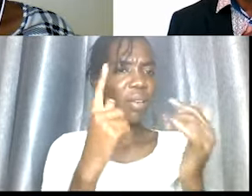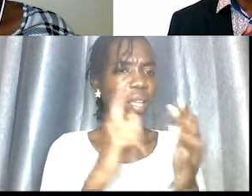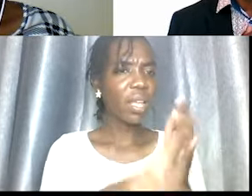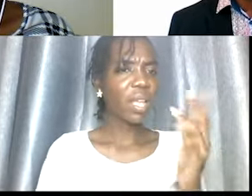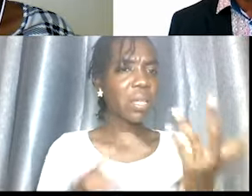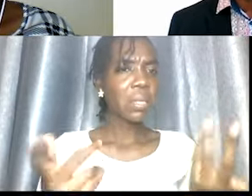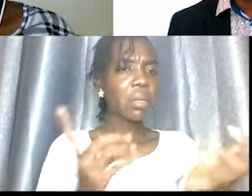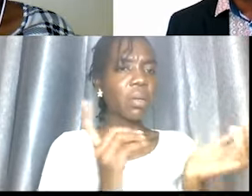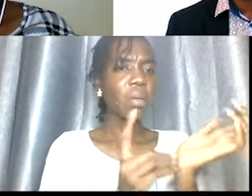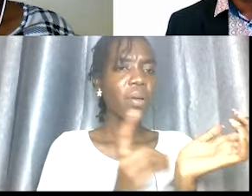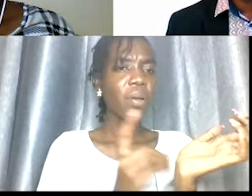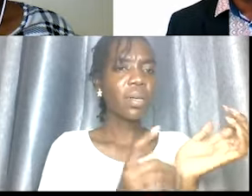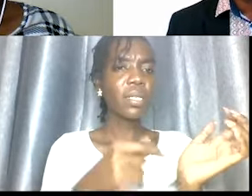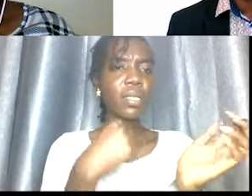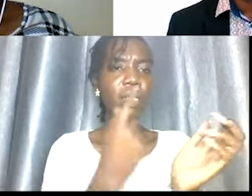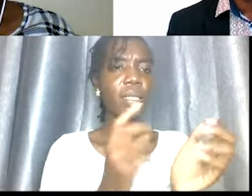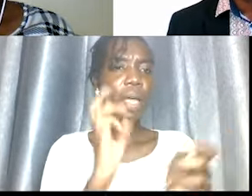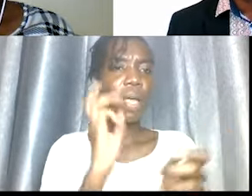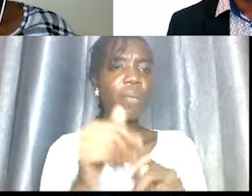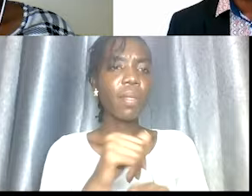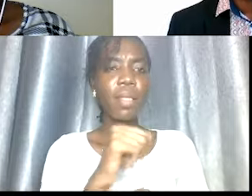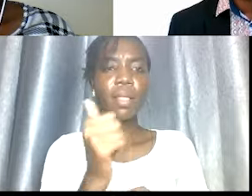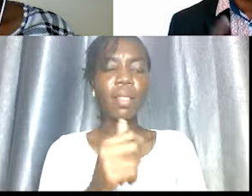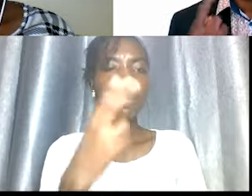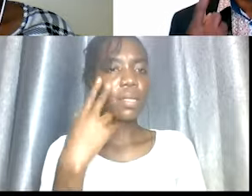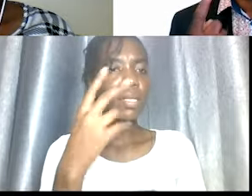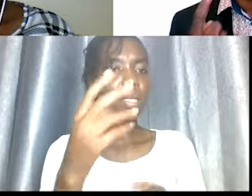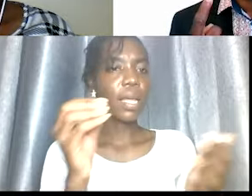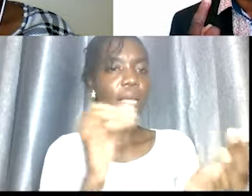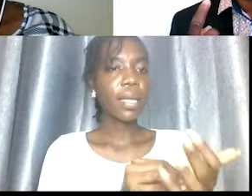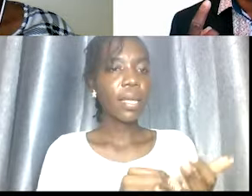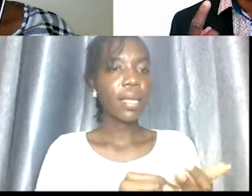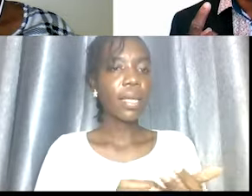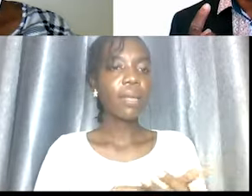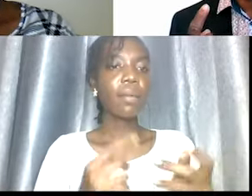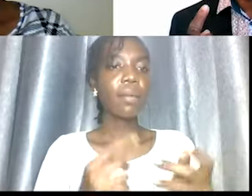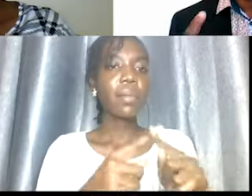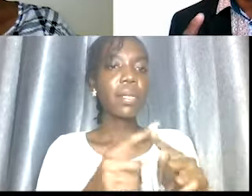said you will never see your left eye again. I said, but I still have one good eye.